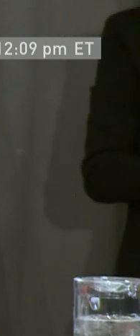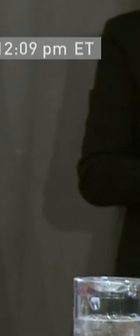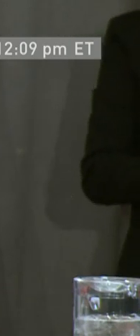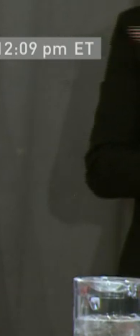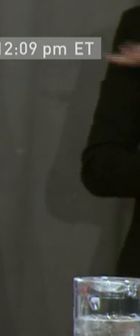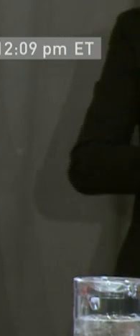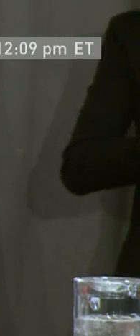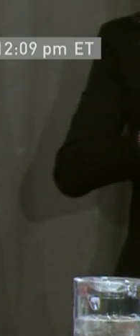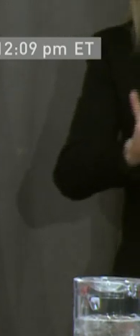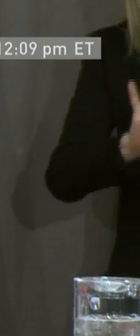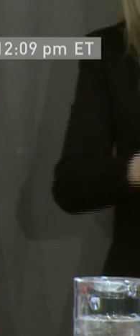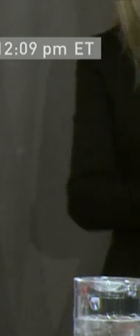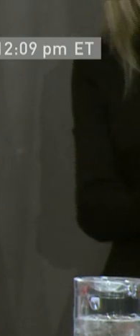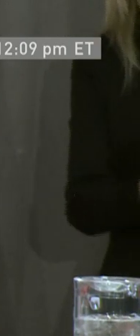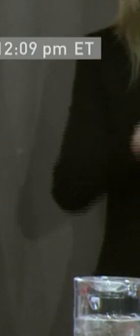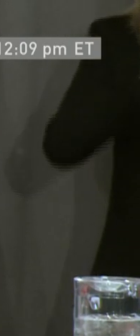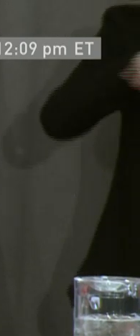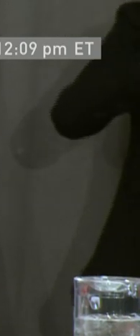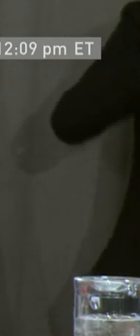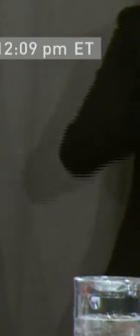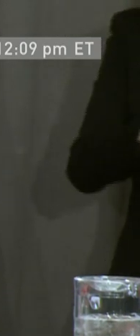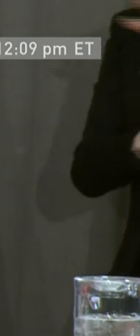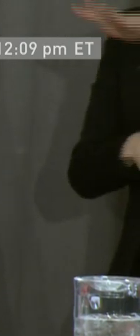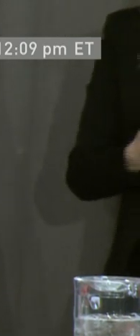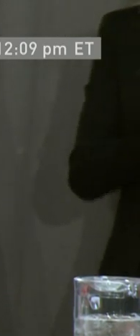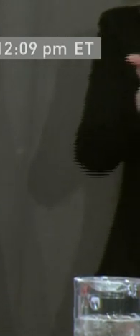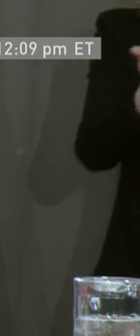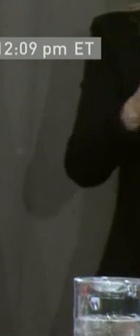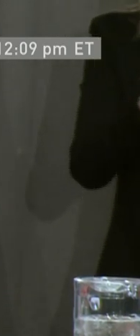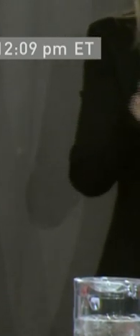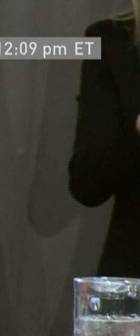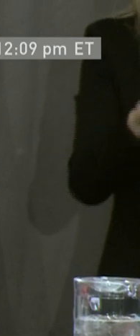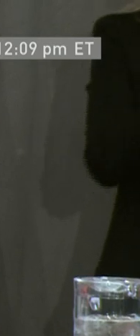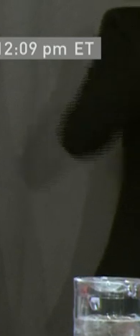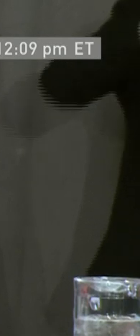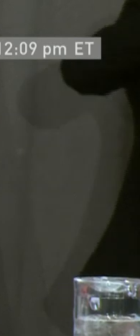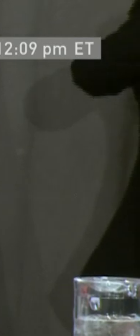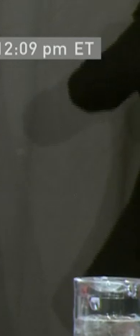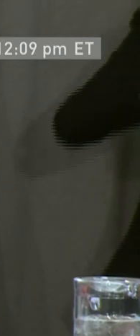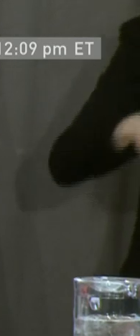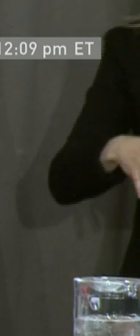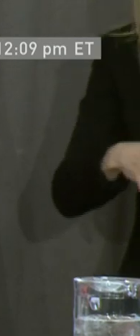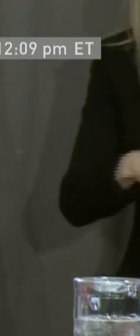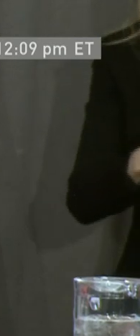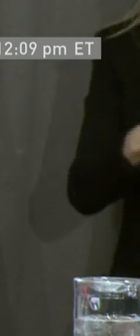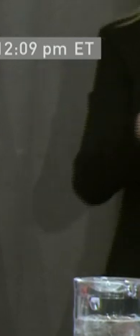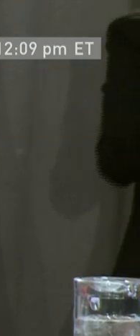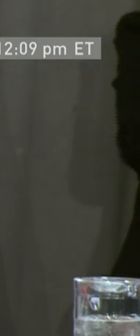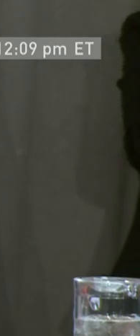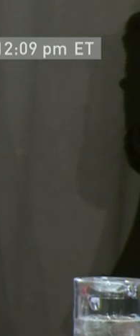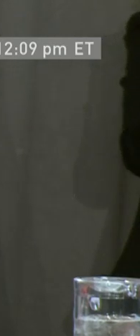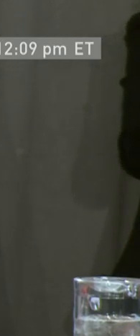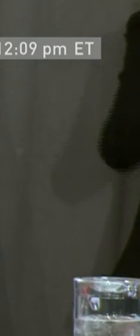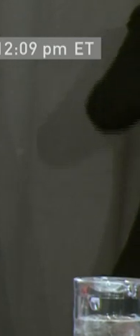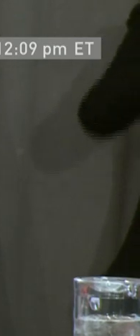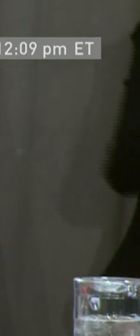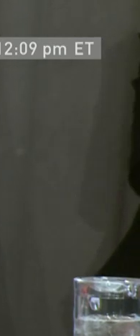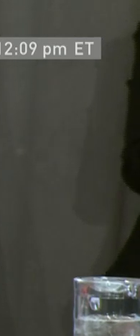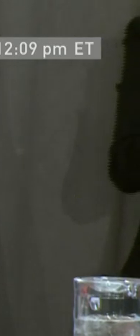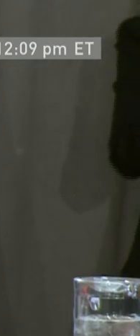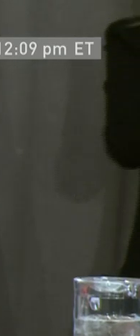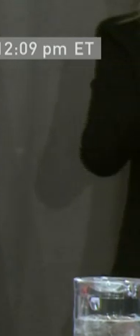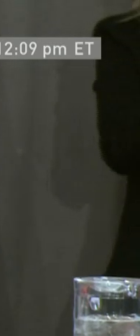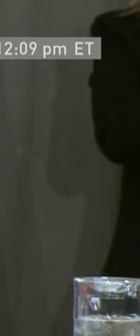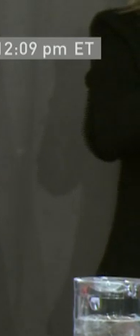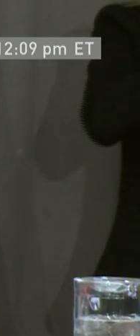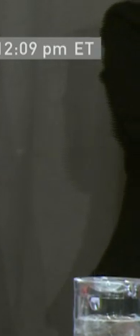out there, businesses and households have lines of credit with banks. And what we want to